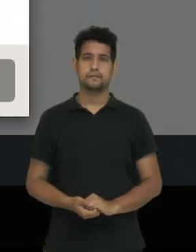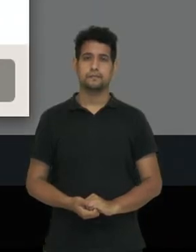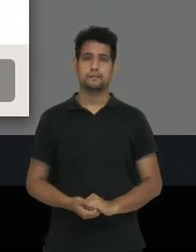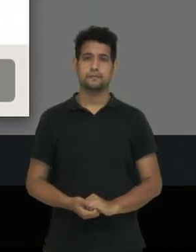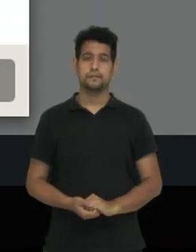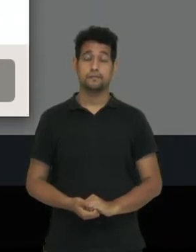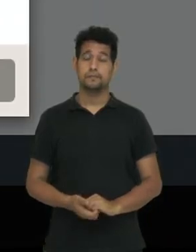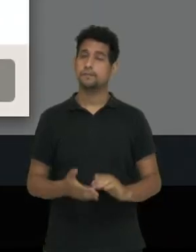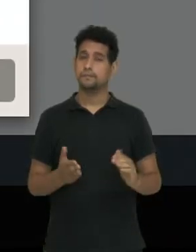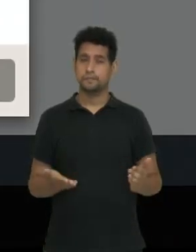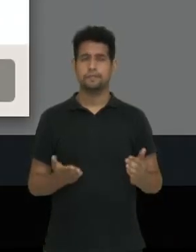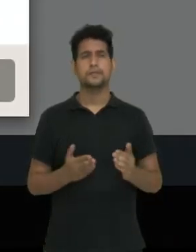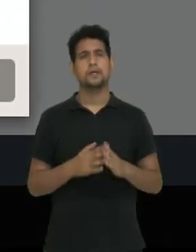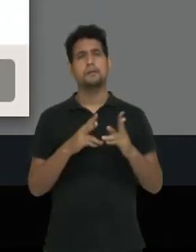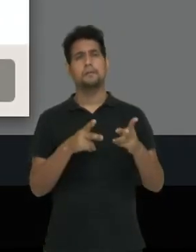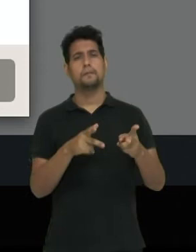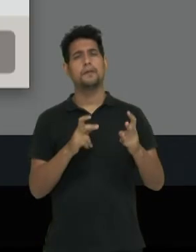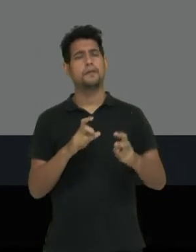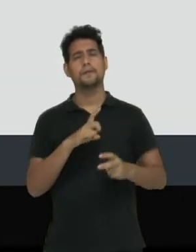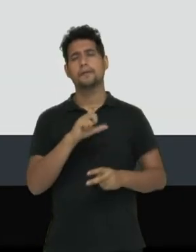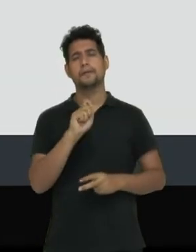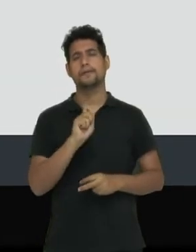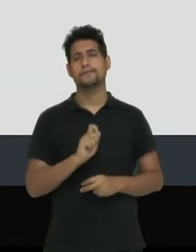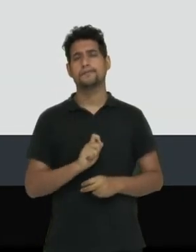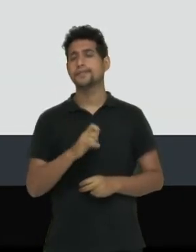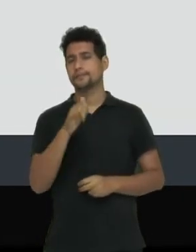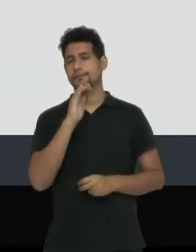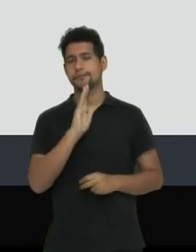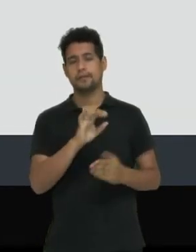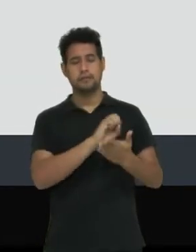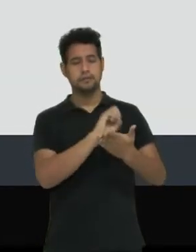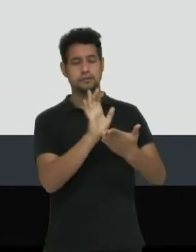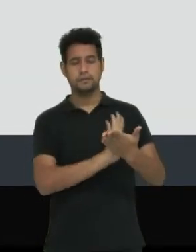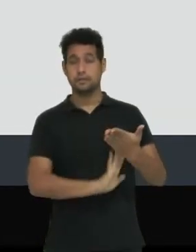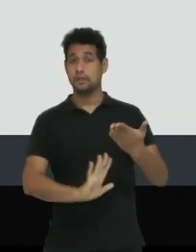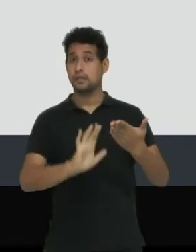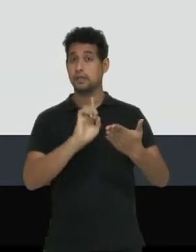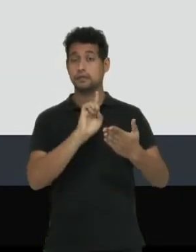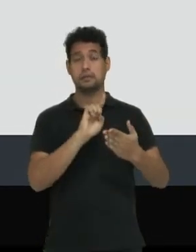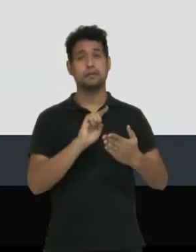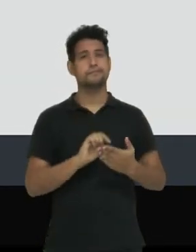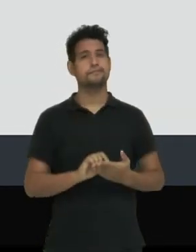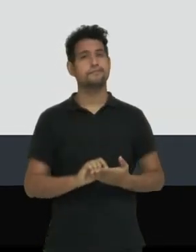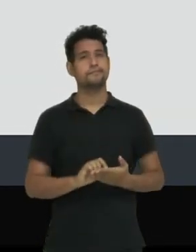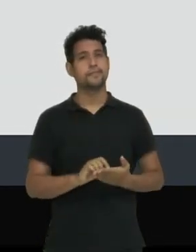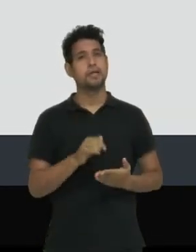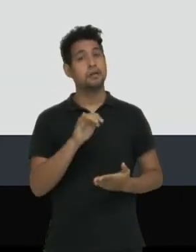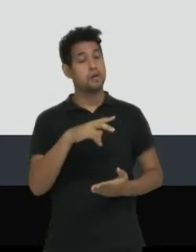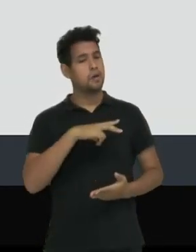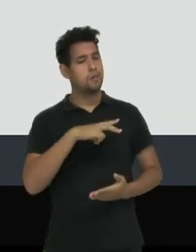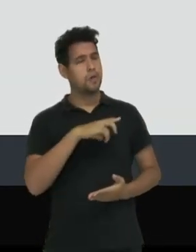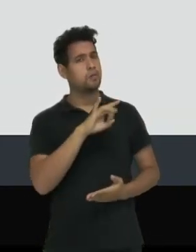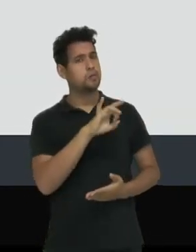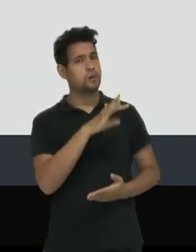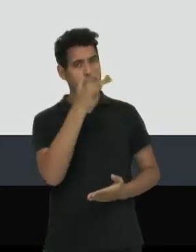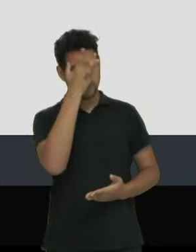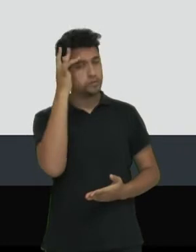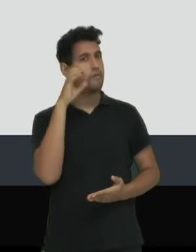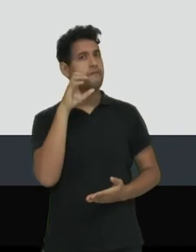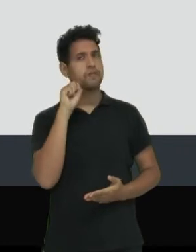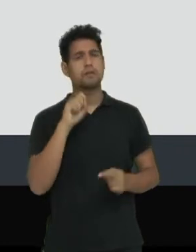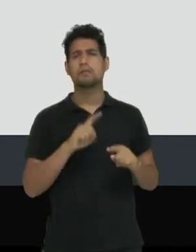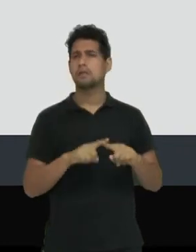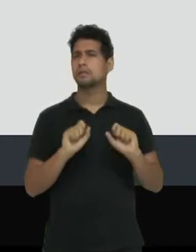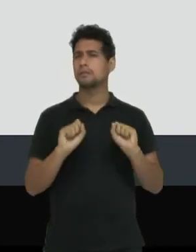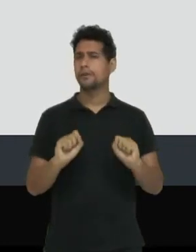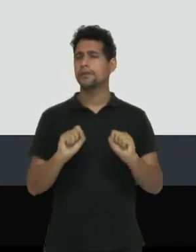Aqui vocês observem que nós temos o exercício vai ser ouvido, vocês vão ouvir e gravar o que vocês escutarem